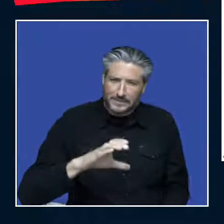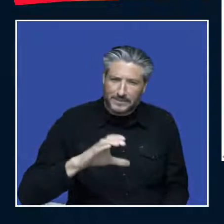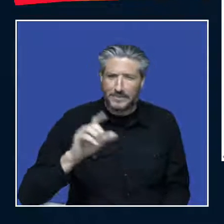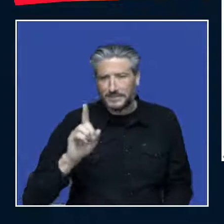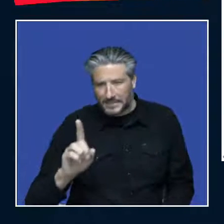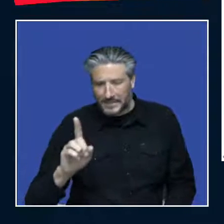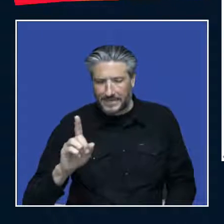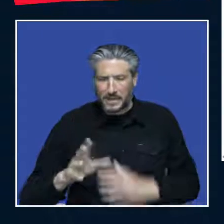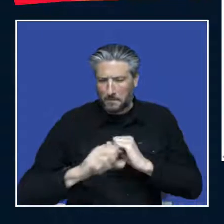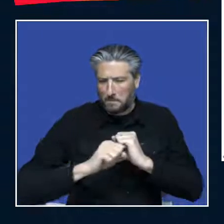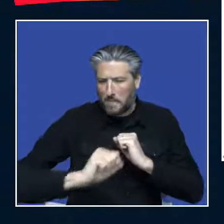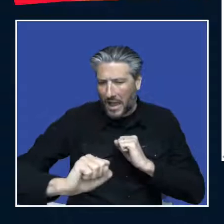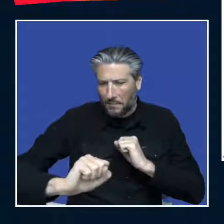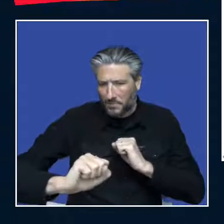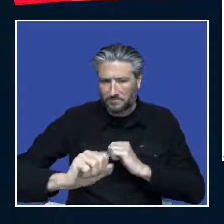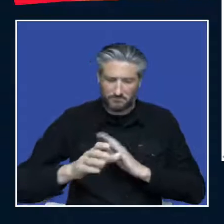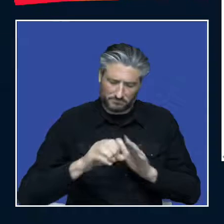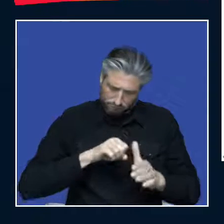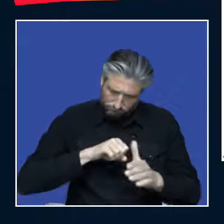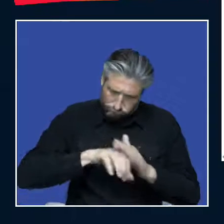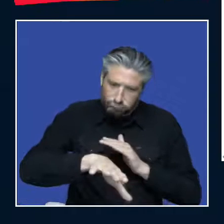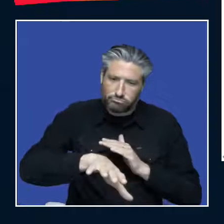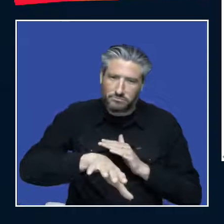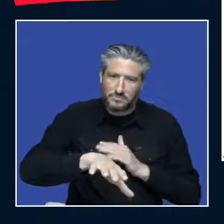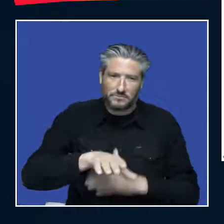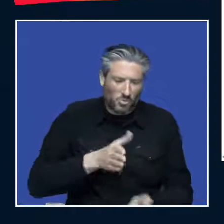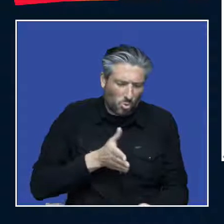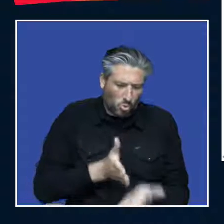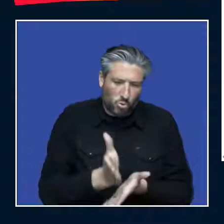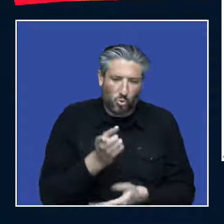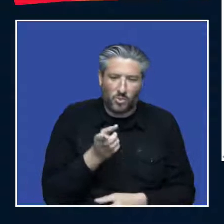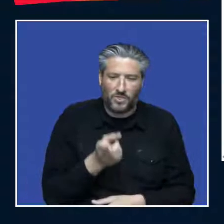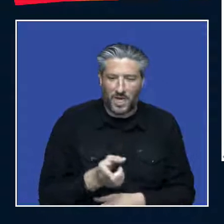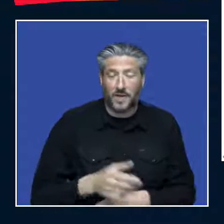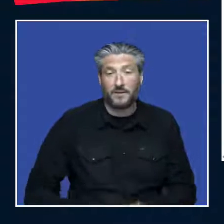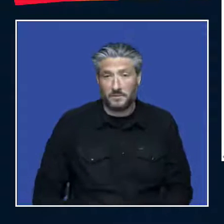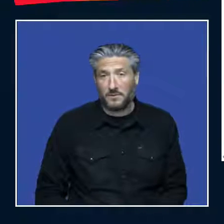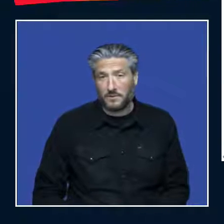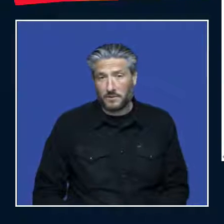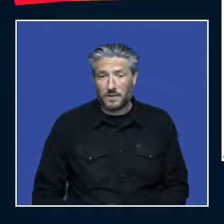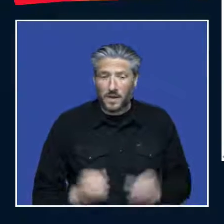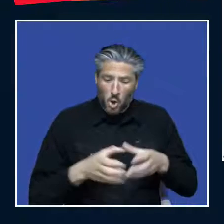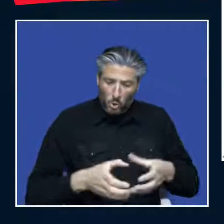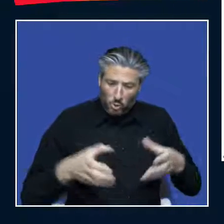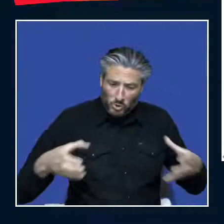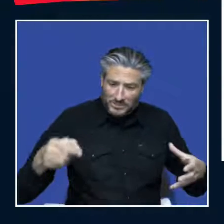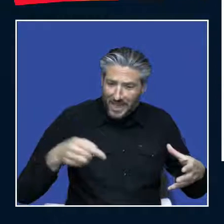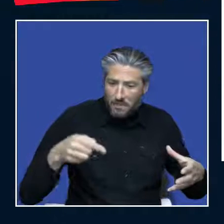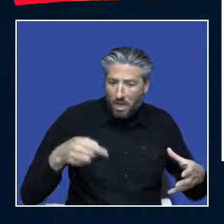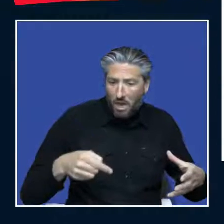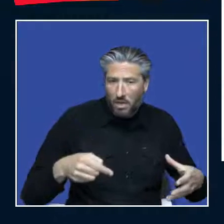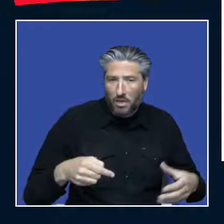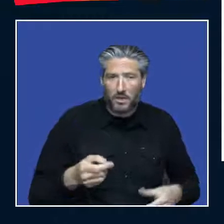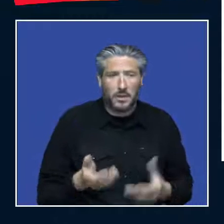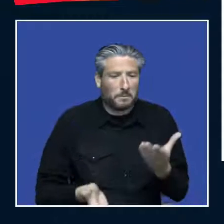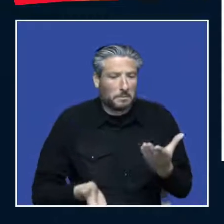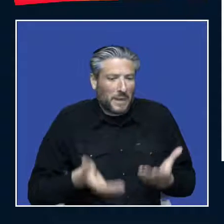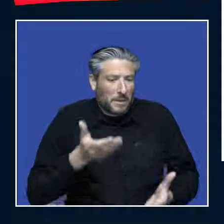dev environment, you code, you run, you debug. You can even debug in containers. It's available for every IDE as